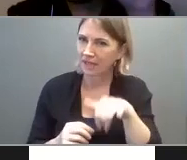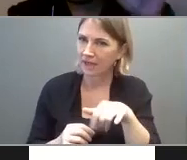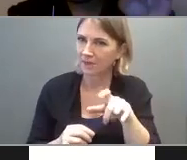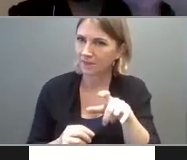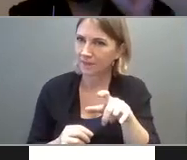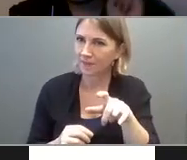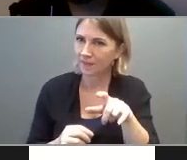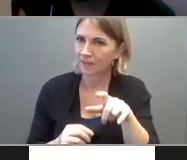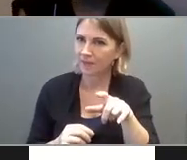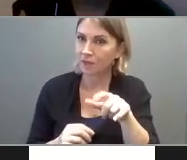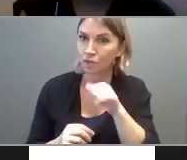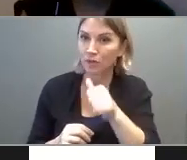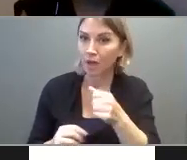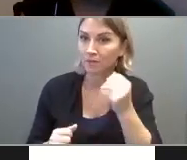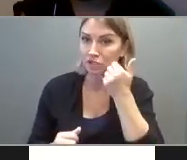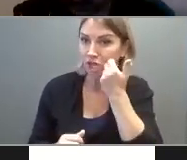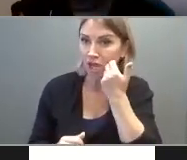Again, don't be shy, you are right.